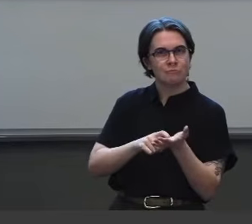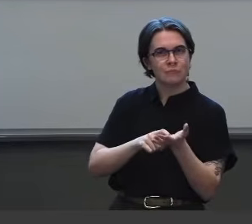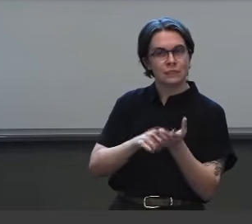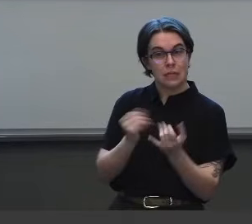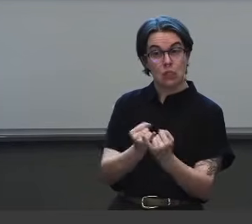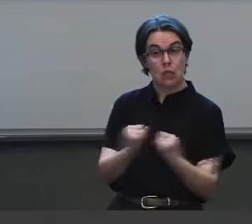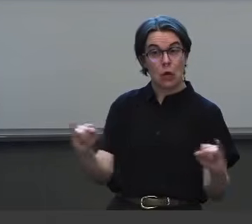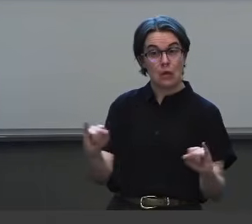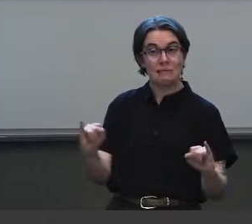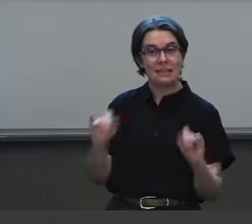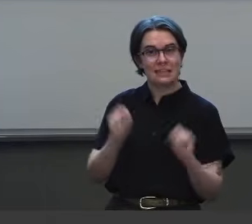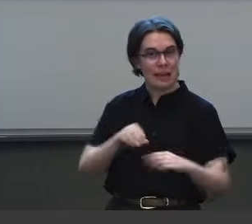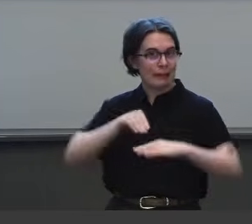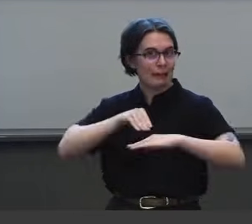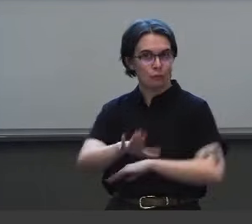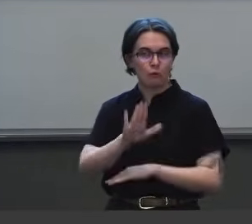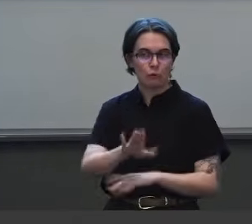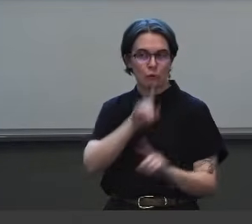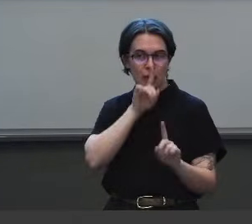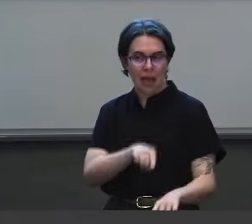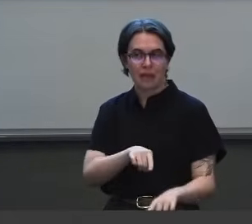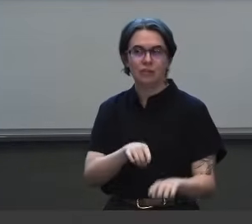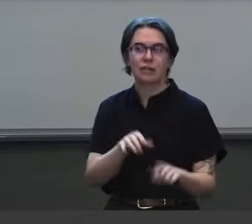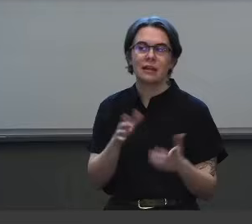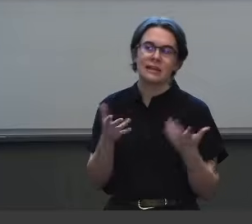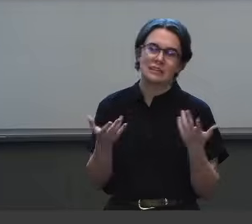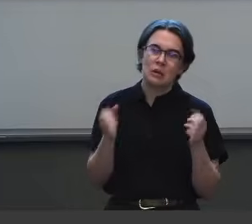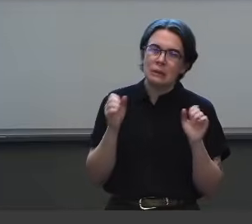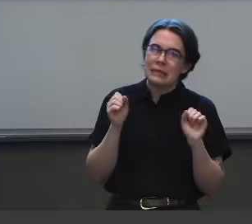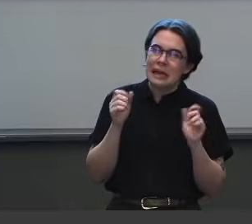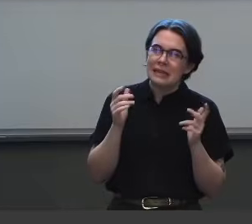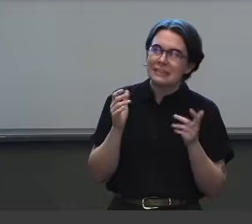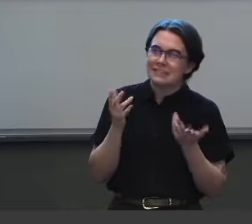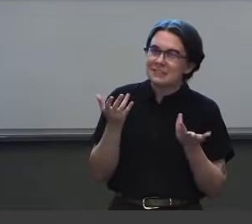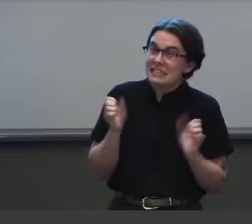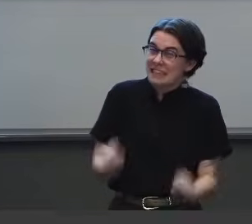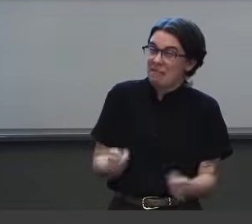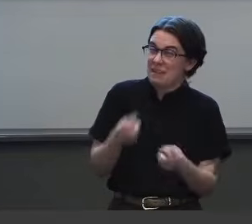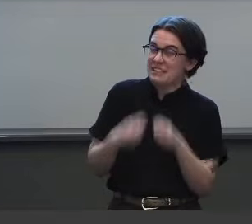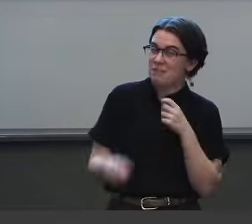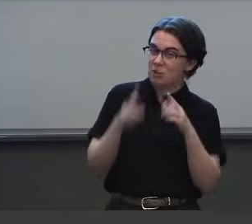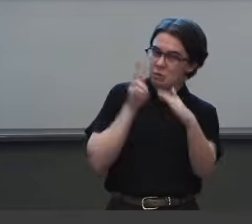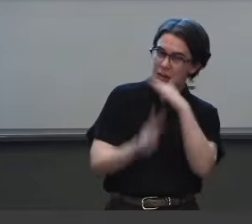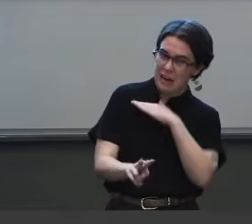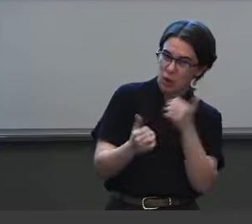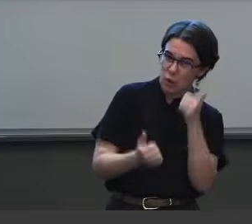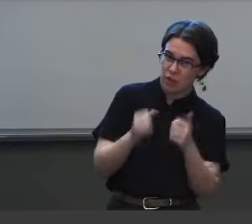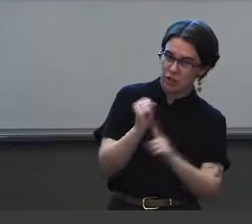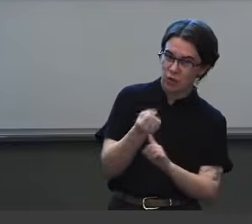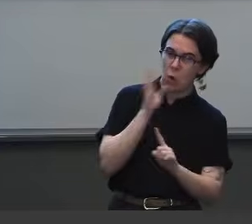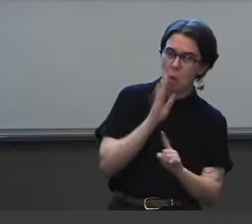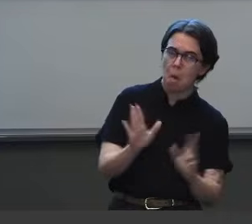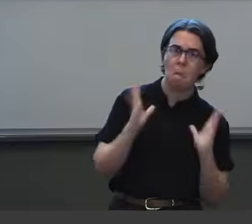to predict what situations will be problematic and which ones will be okay.